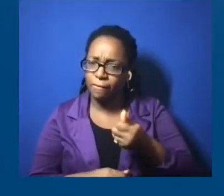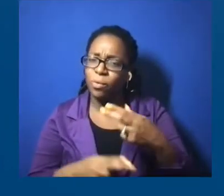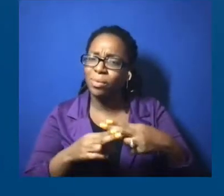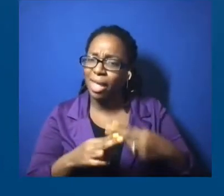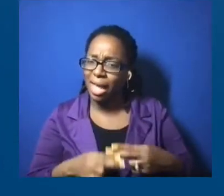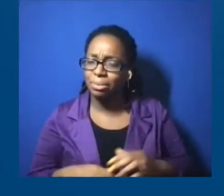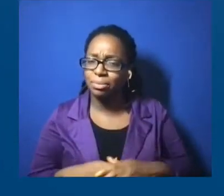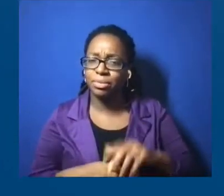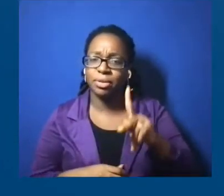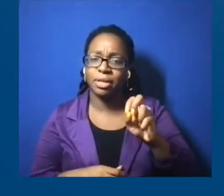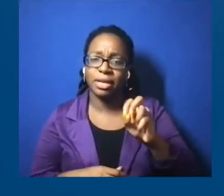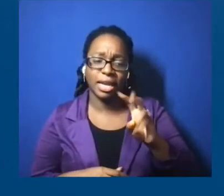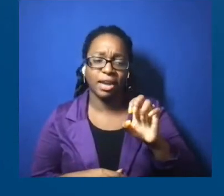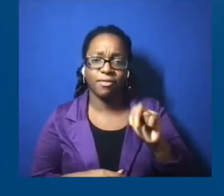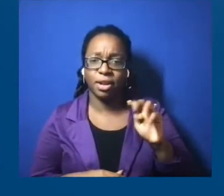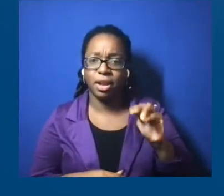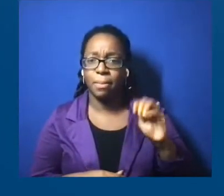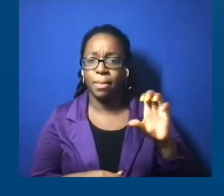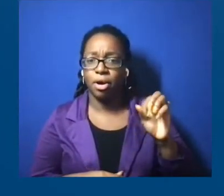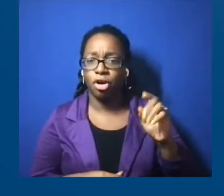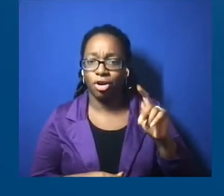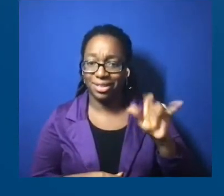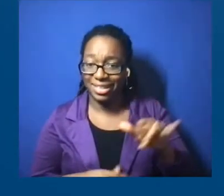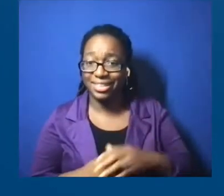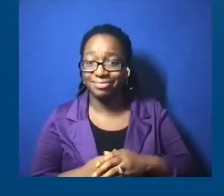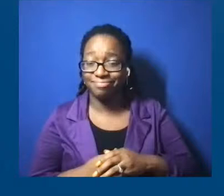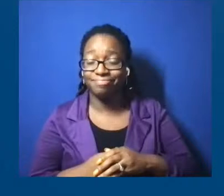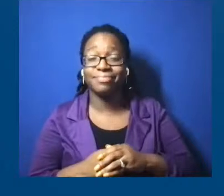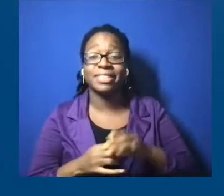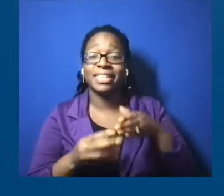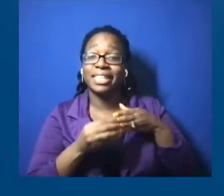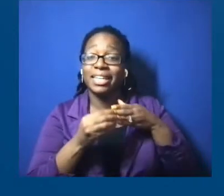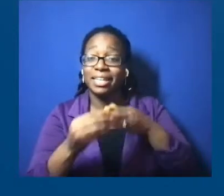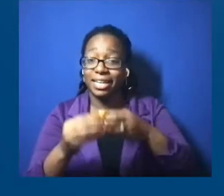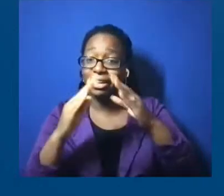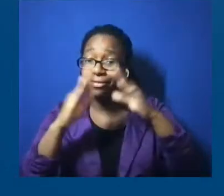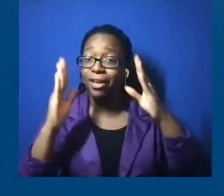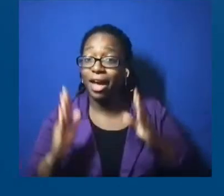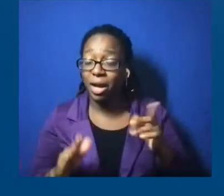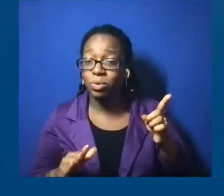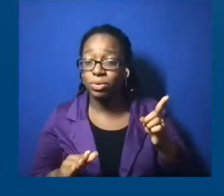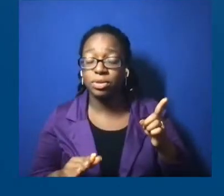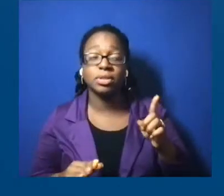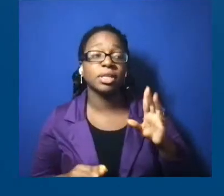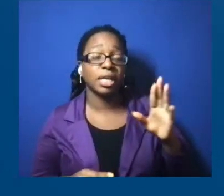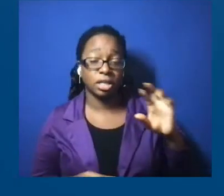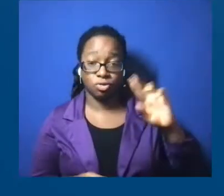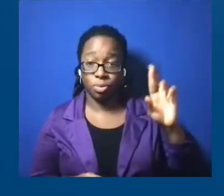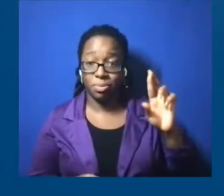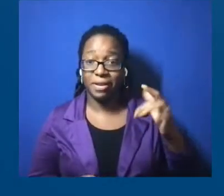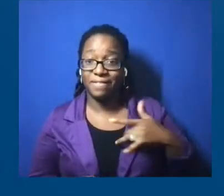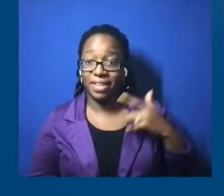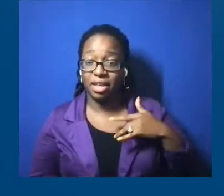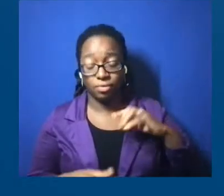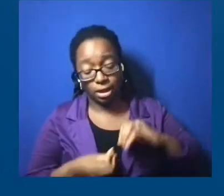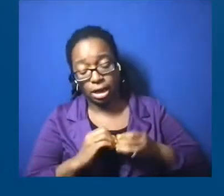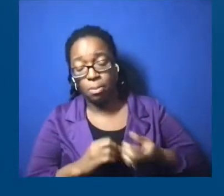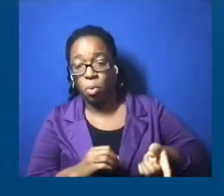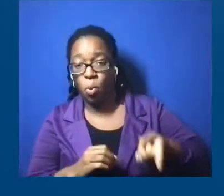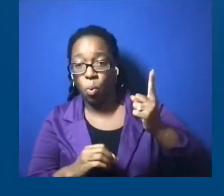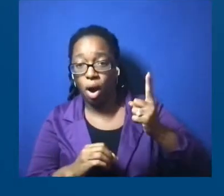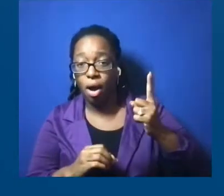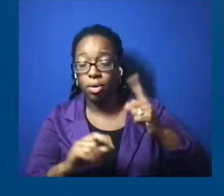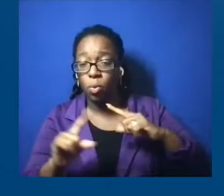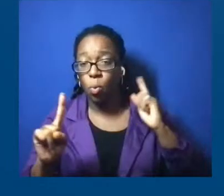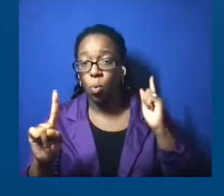Kevin McCarthy, Republican leader of the House, and his fellow MAGA Republicans say their number one priority, if they